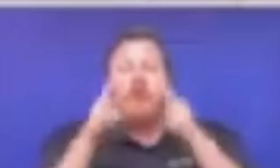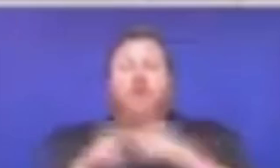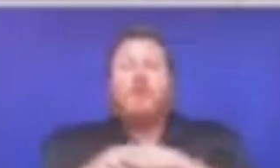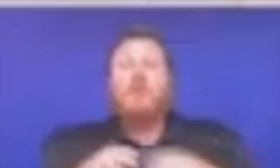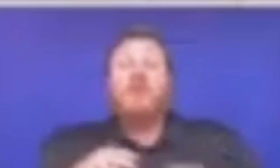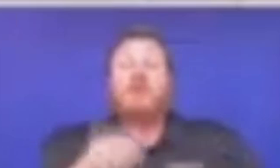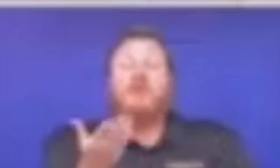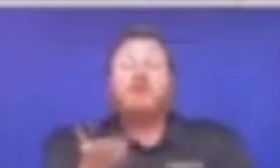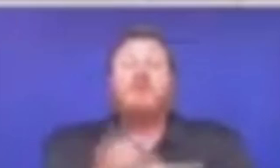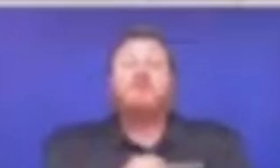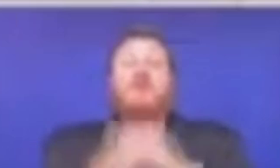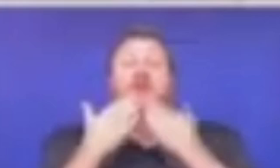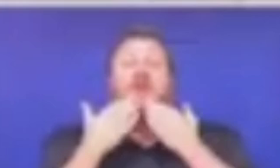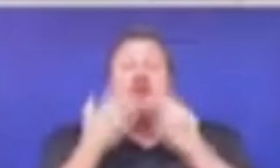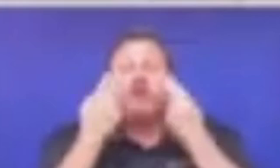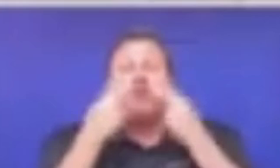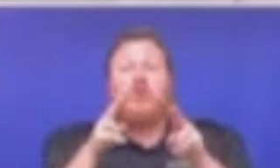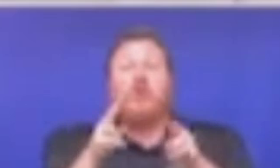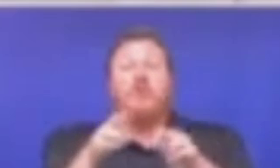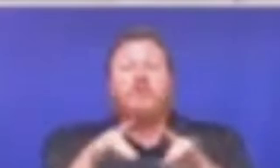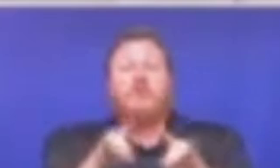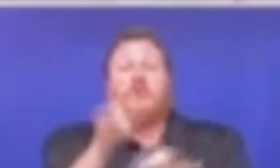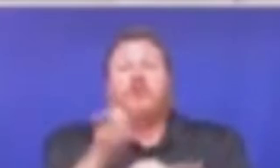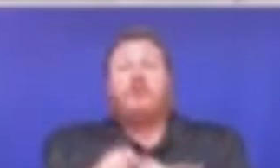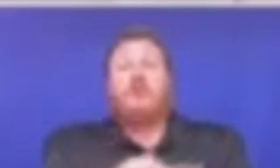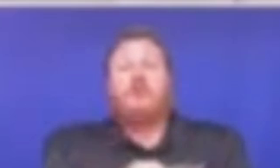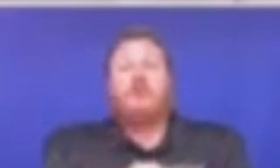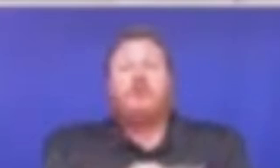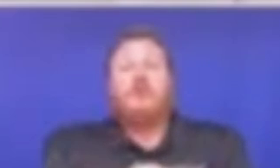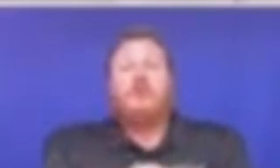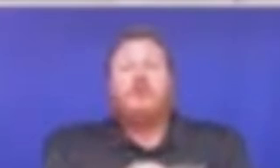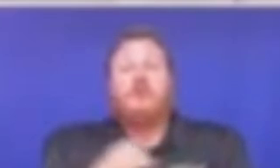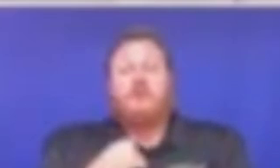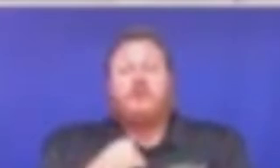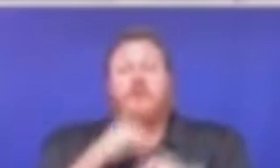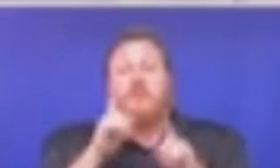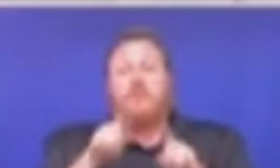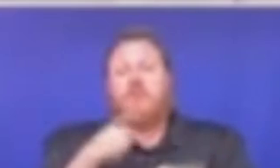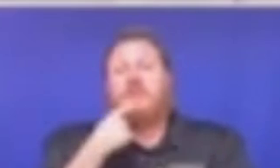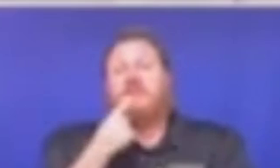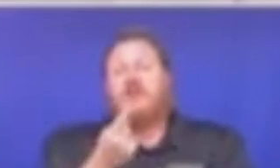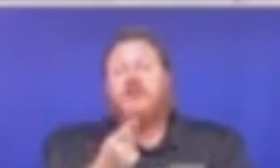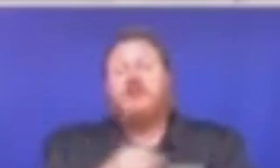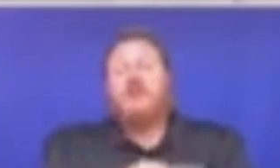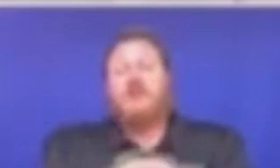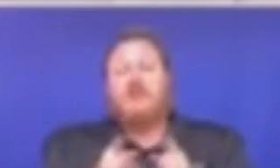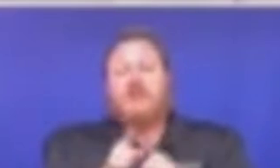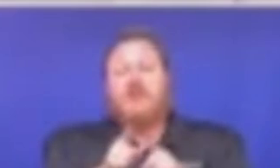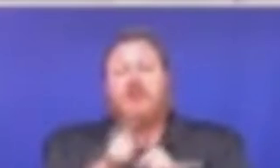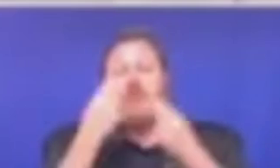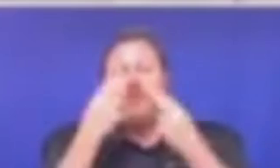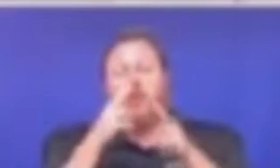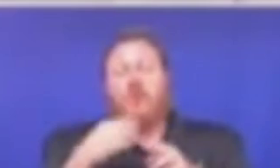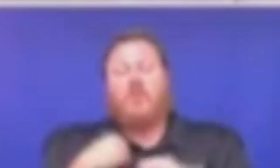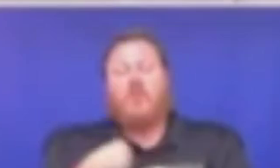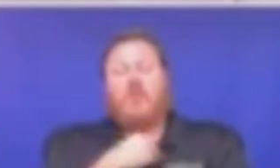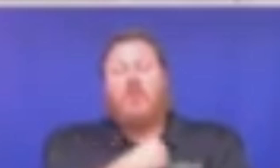Thank you, Honorable Chairperson. I must say that as the Honorable Member seeks